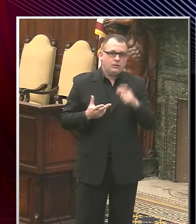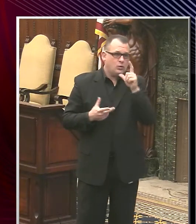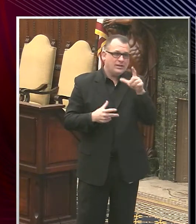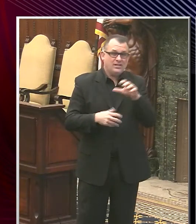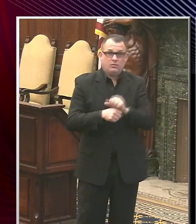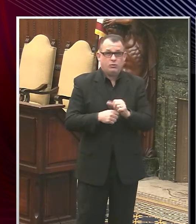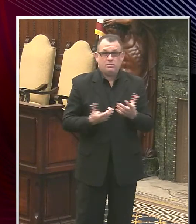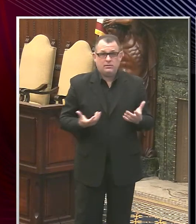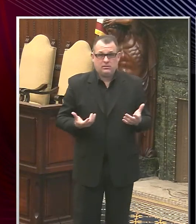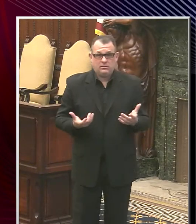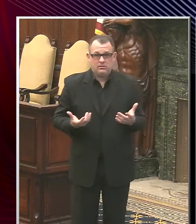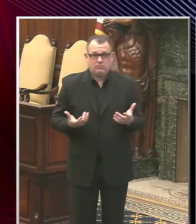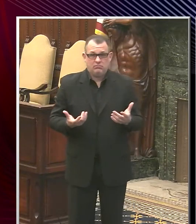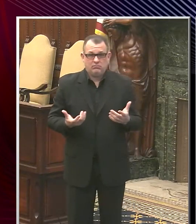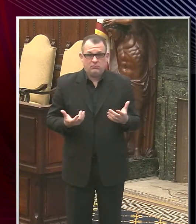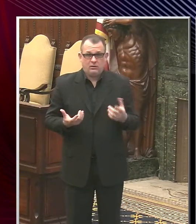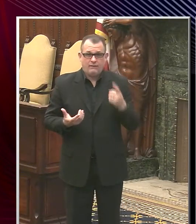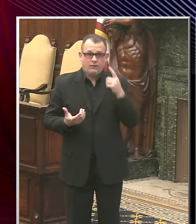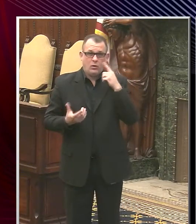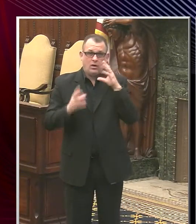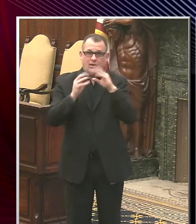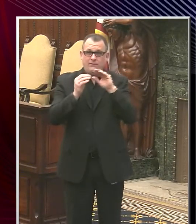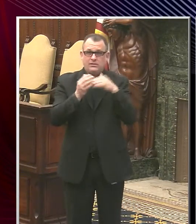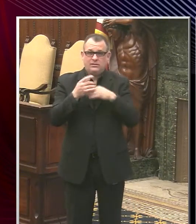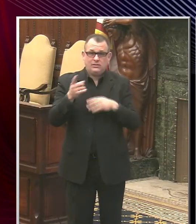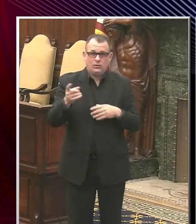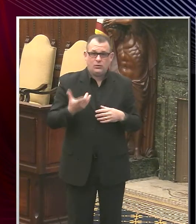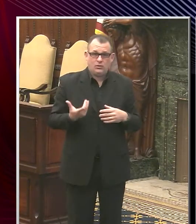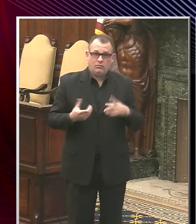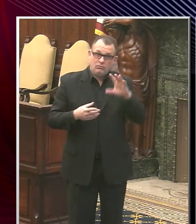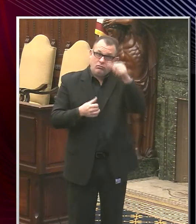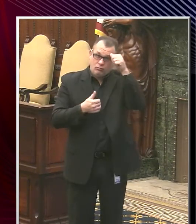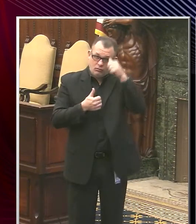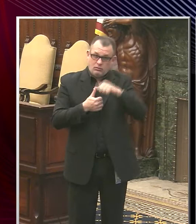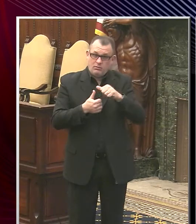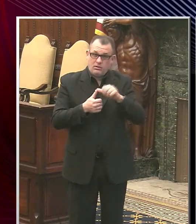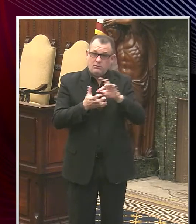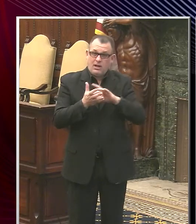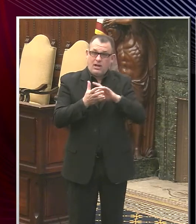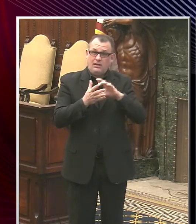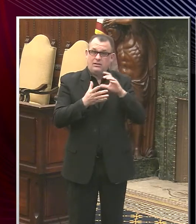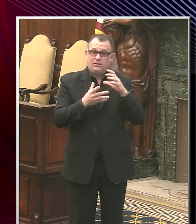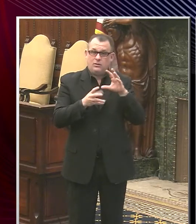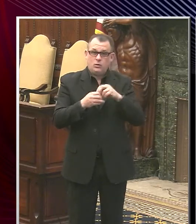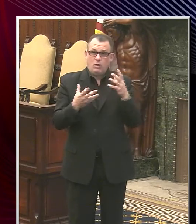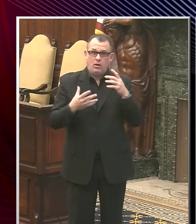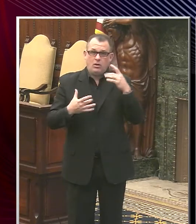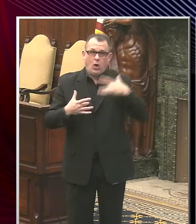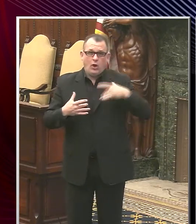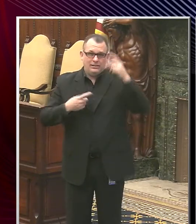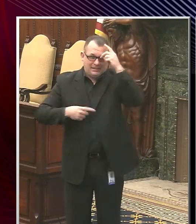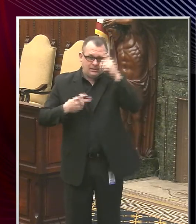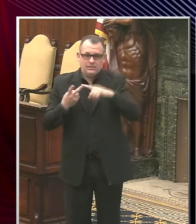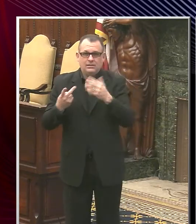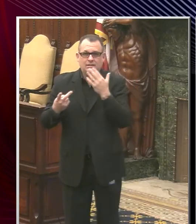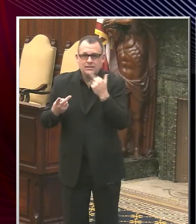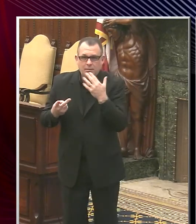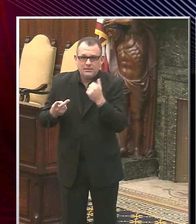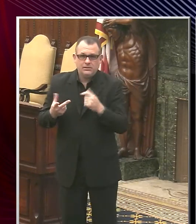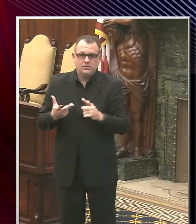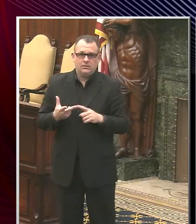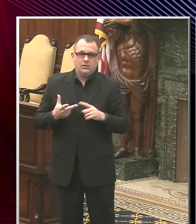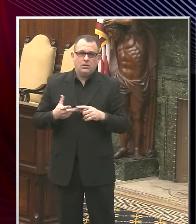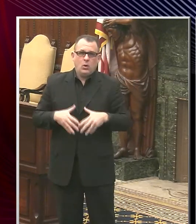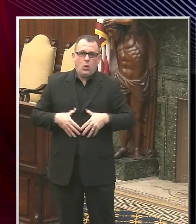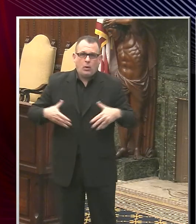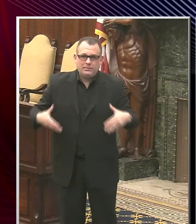convention center. Just to remind people what those high-risk medical conditions are, they include heart disease, diabetes, and obesity.